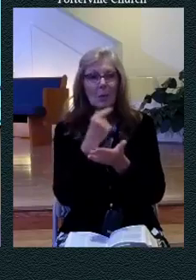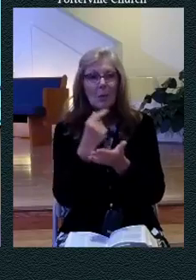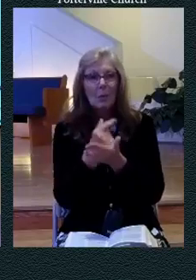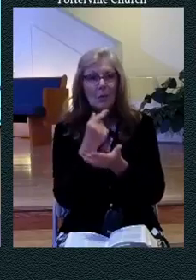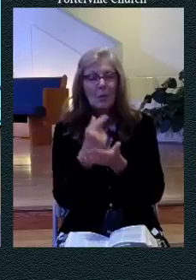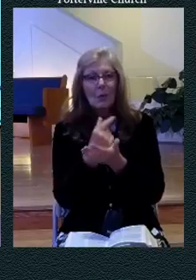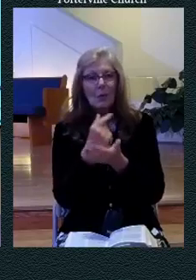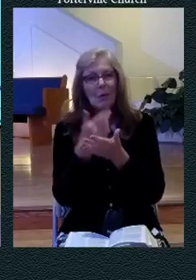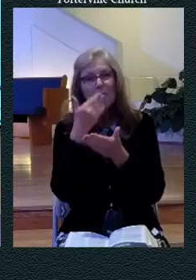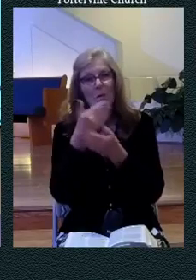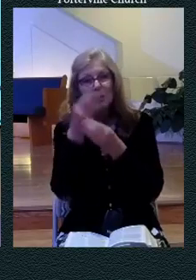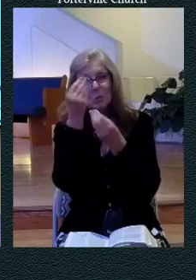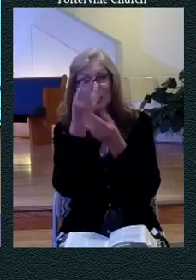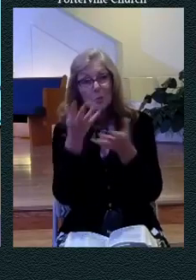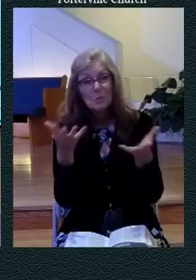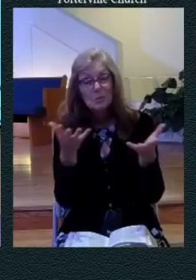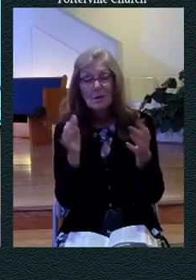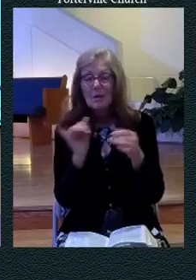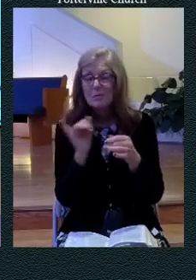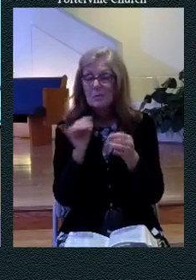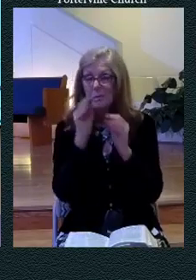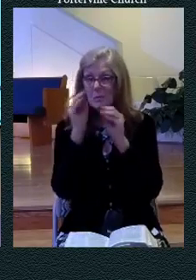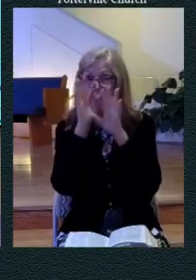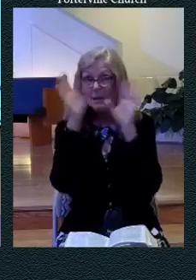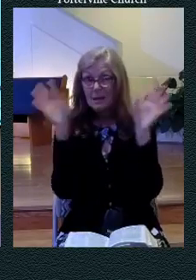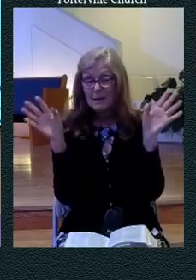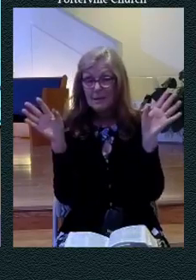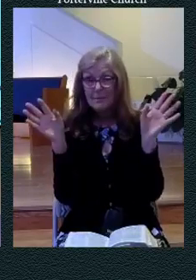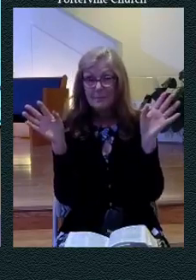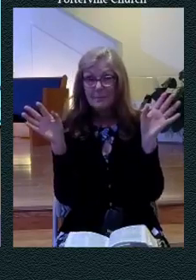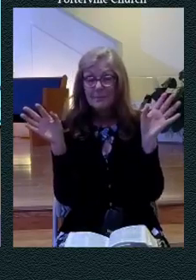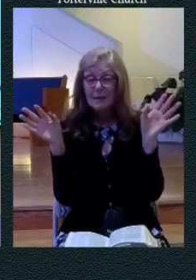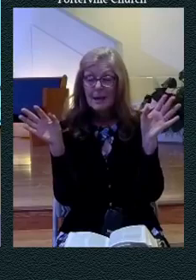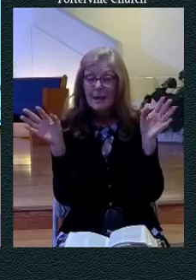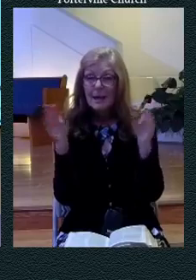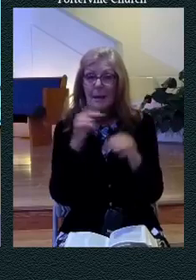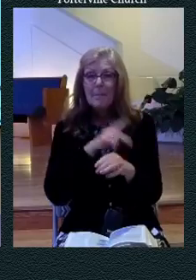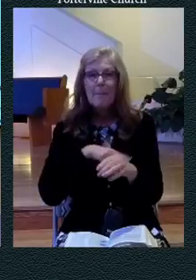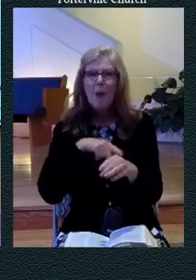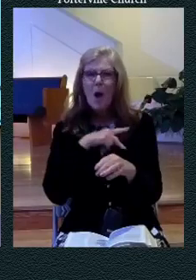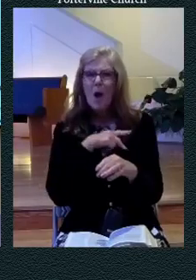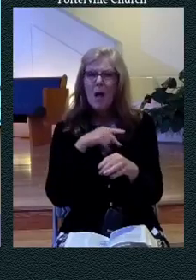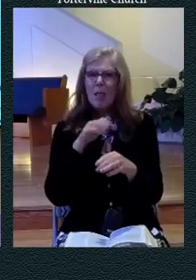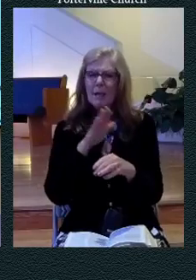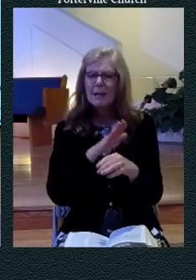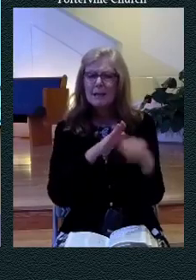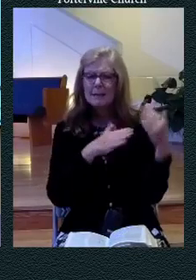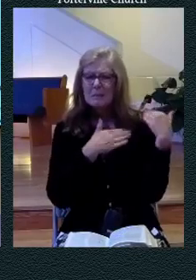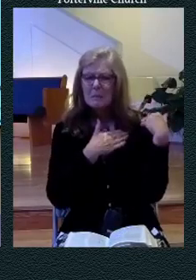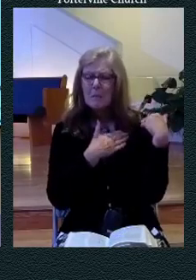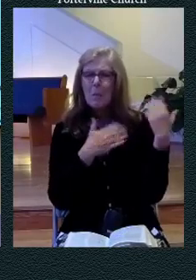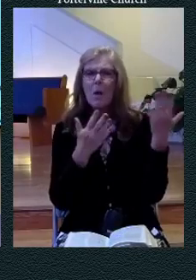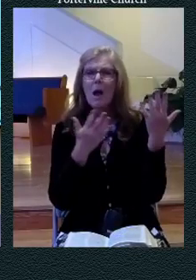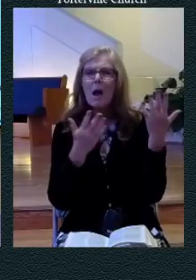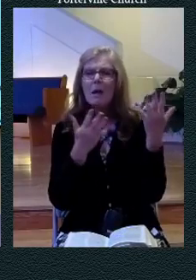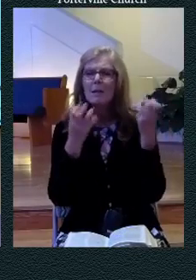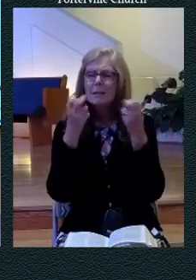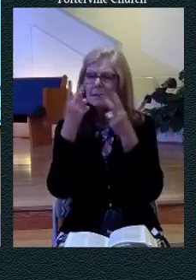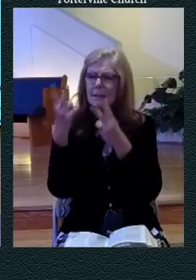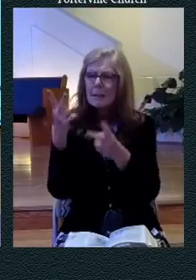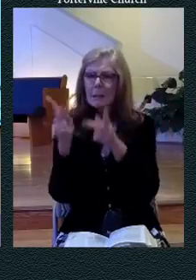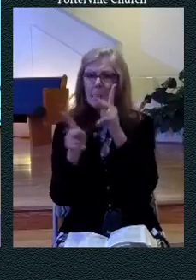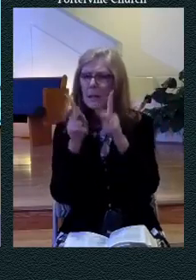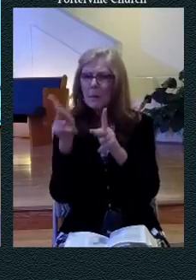It's also clear that Paul's whole burden is to see us freed from the power of